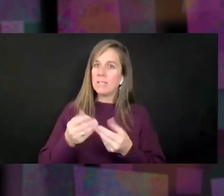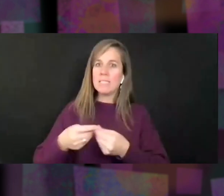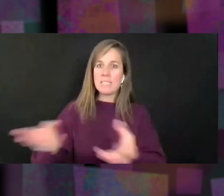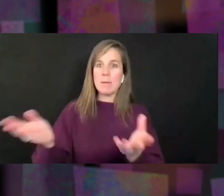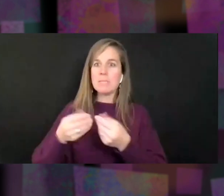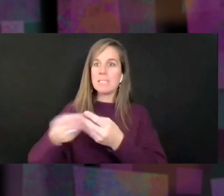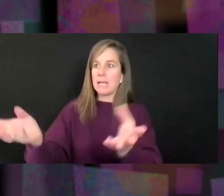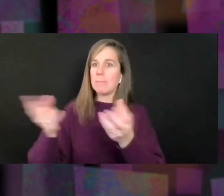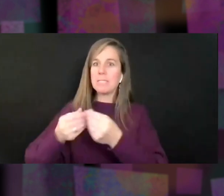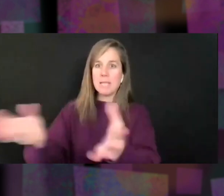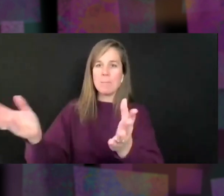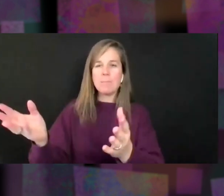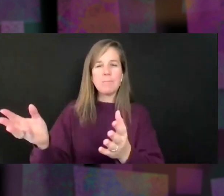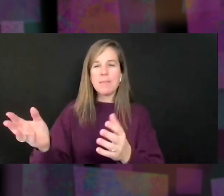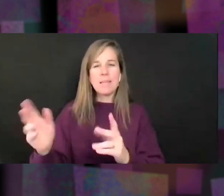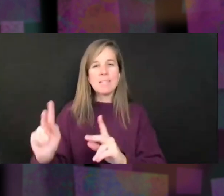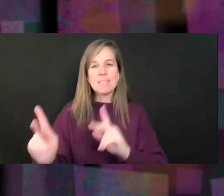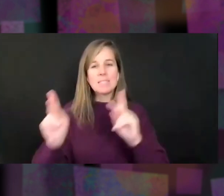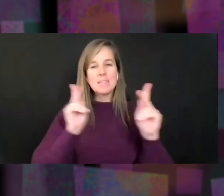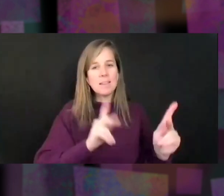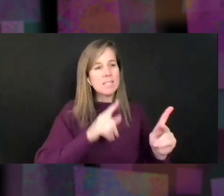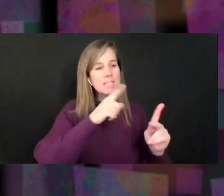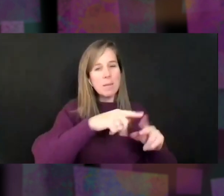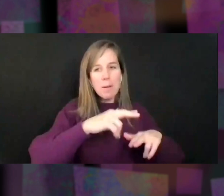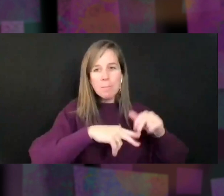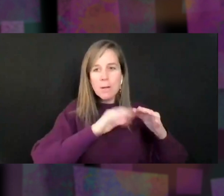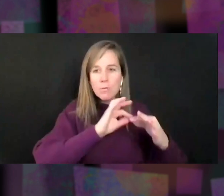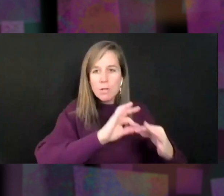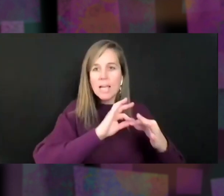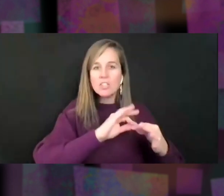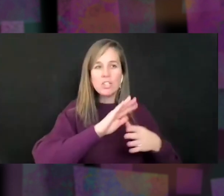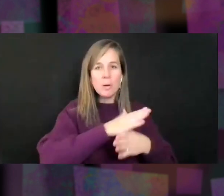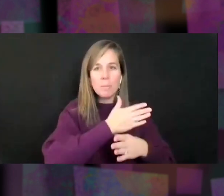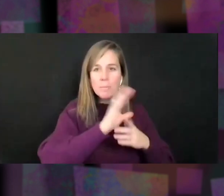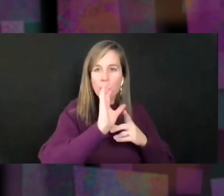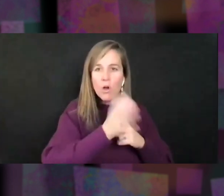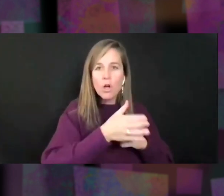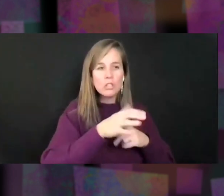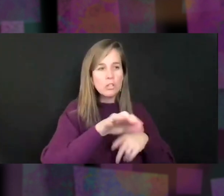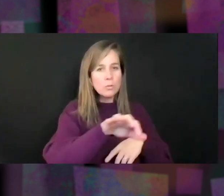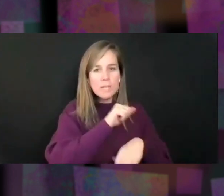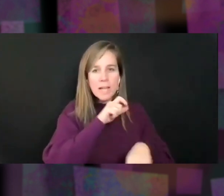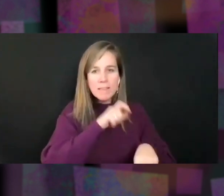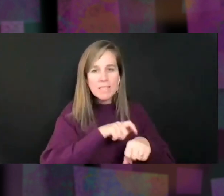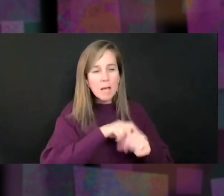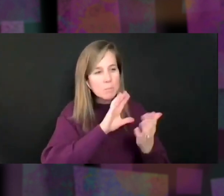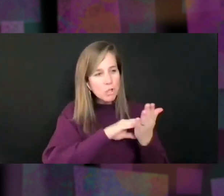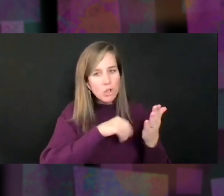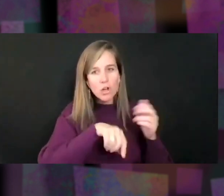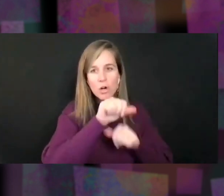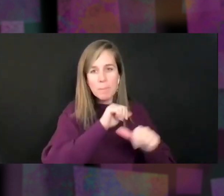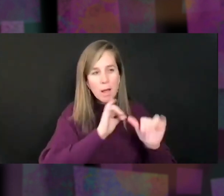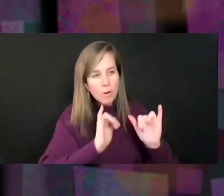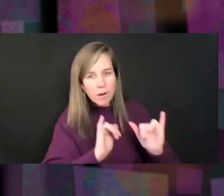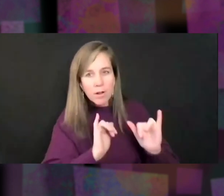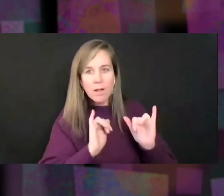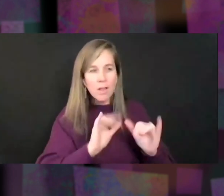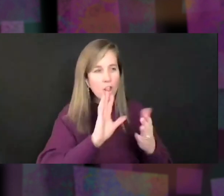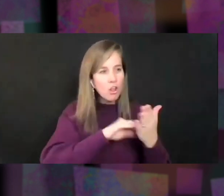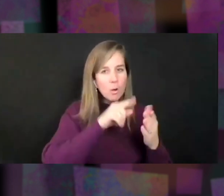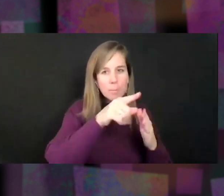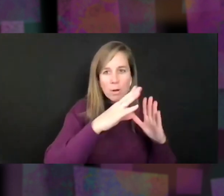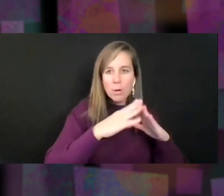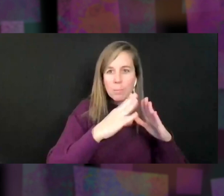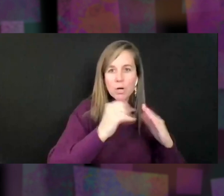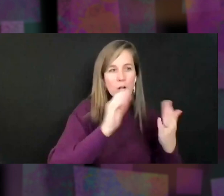building relationships and sharing culture. That taking the time to learn about different communities